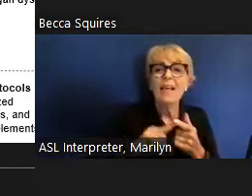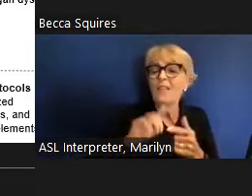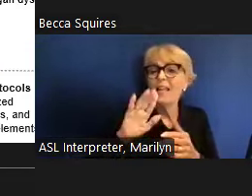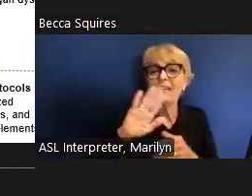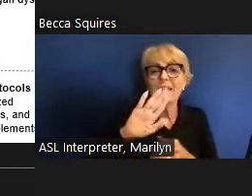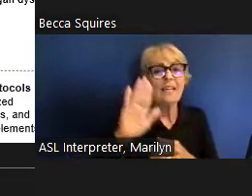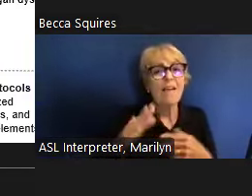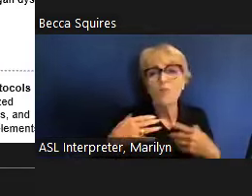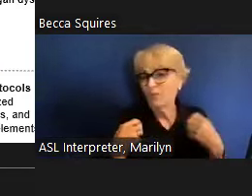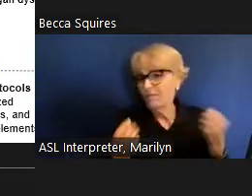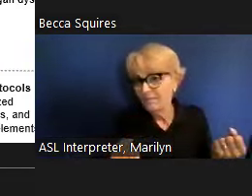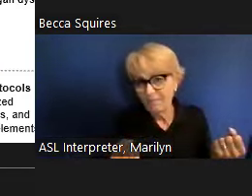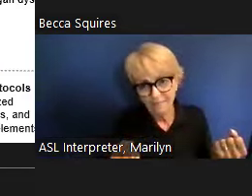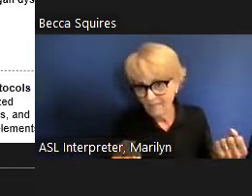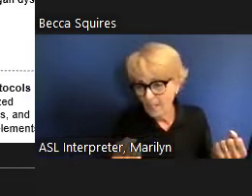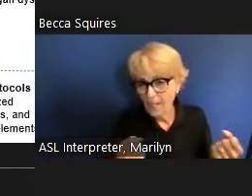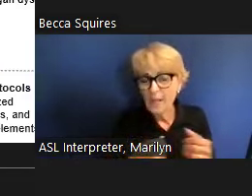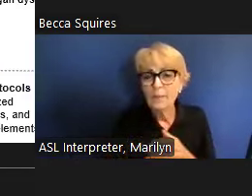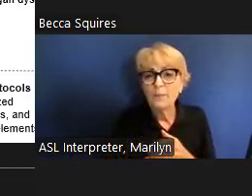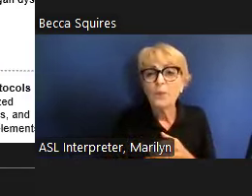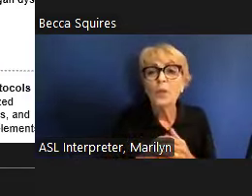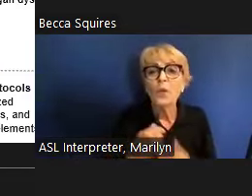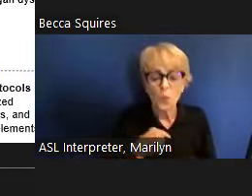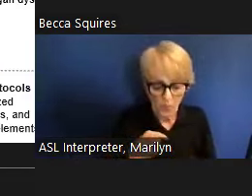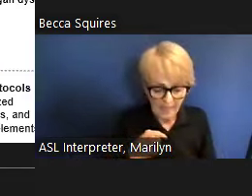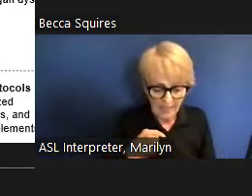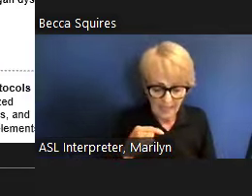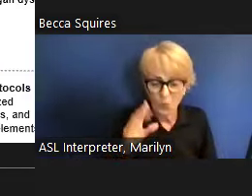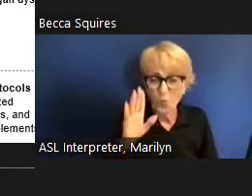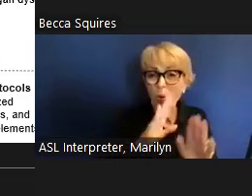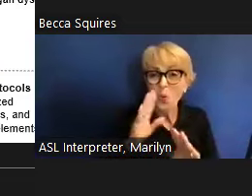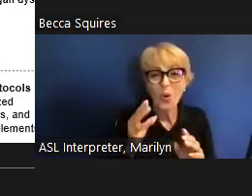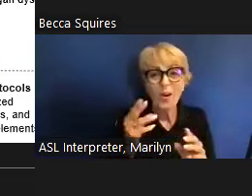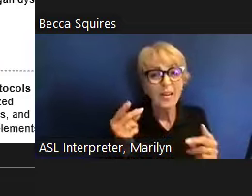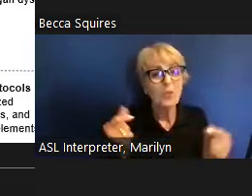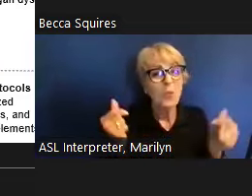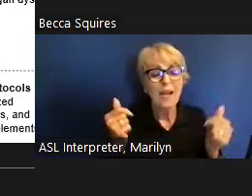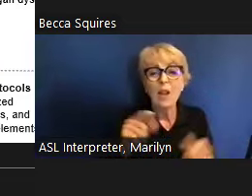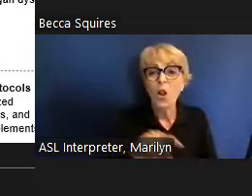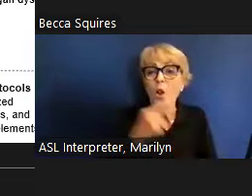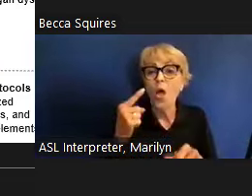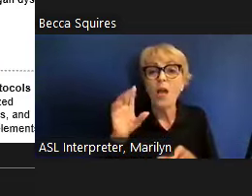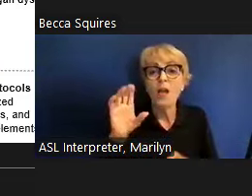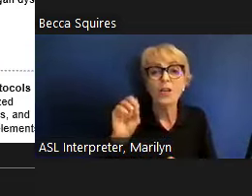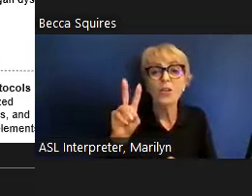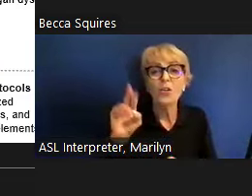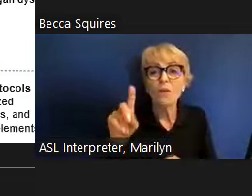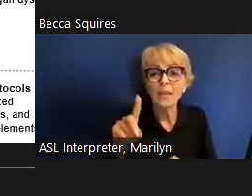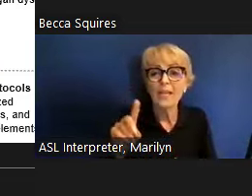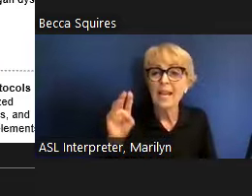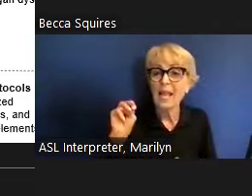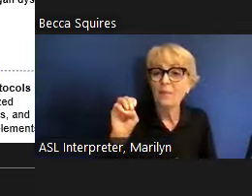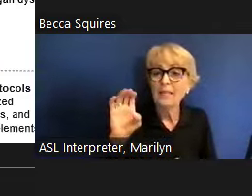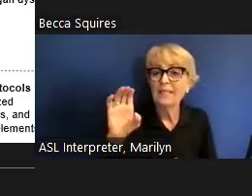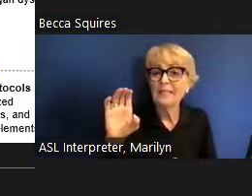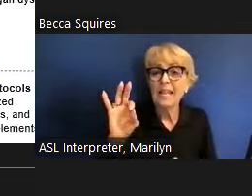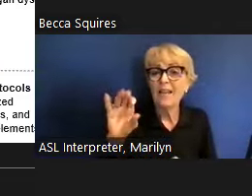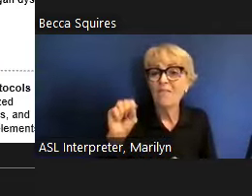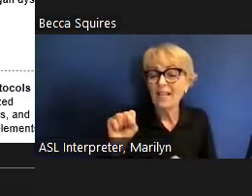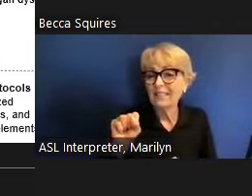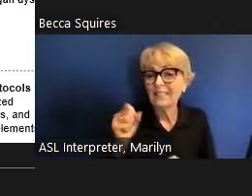it. So we got worried right away that long COVID and ME/CFS are going to be something